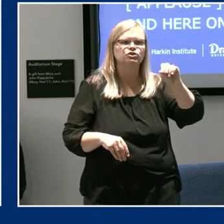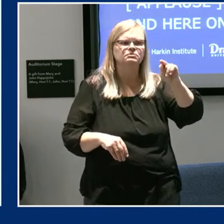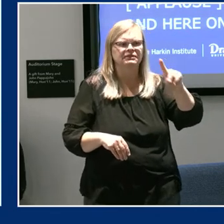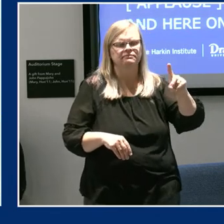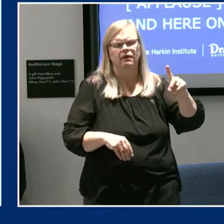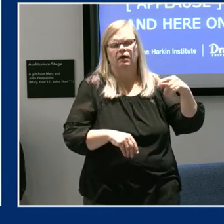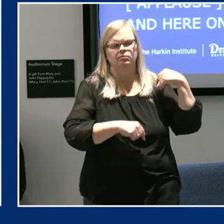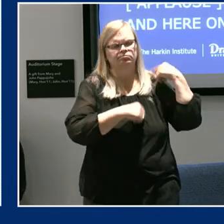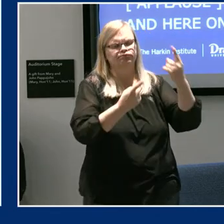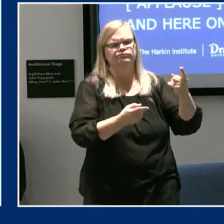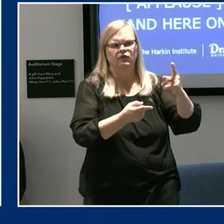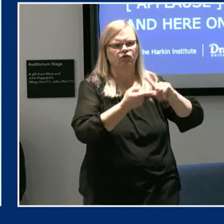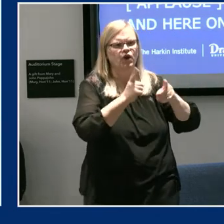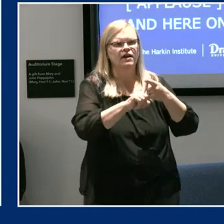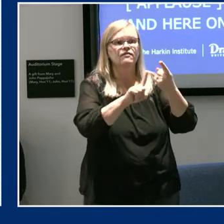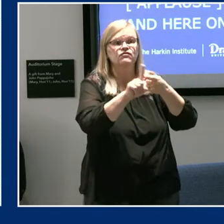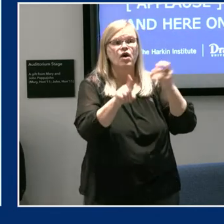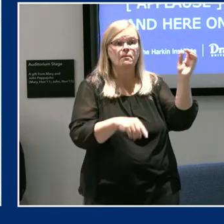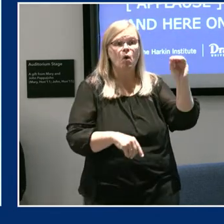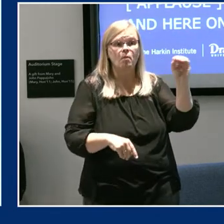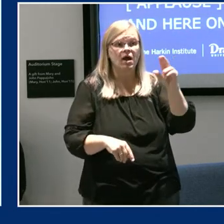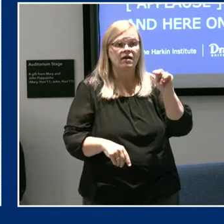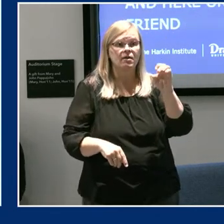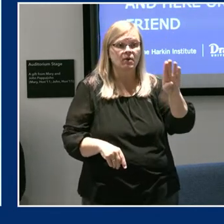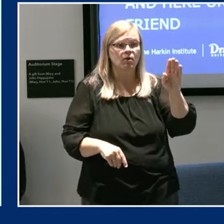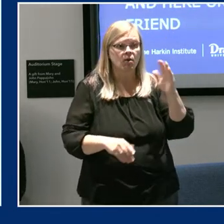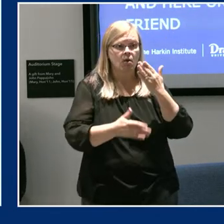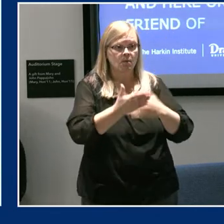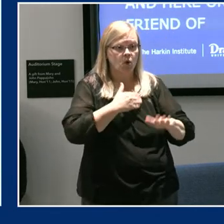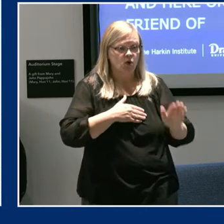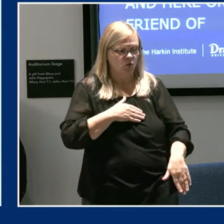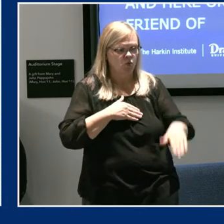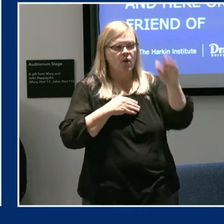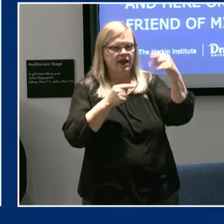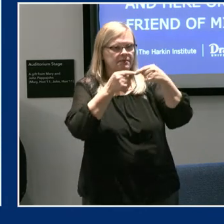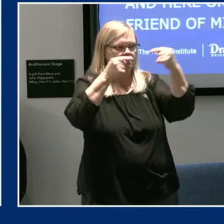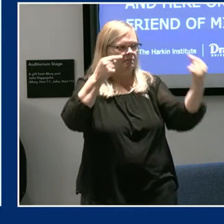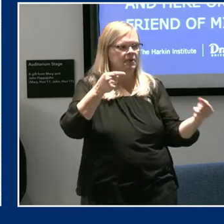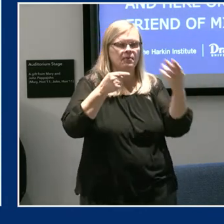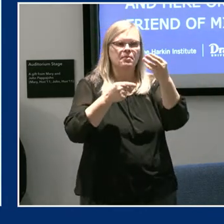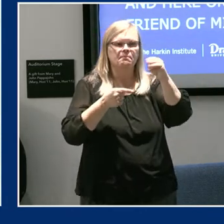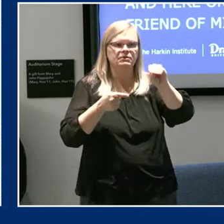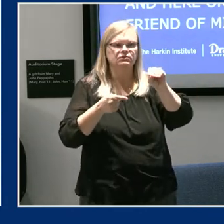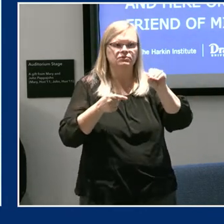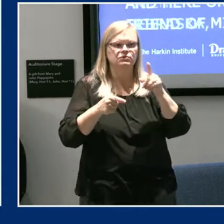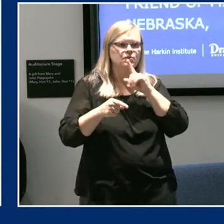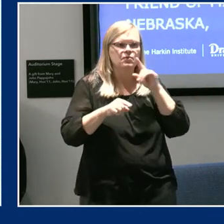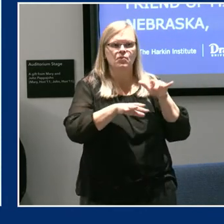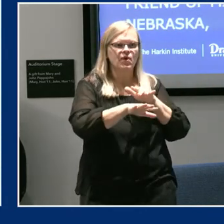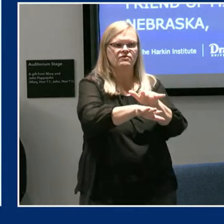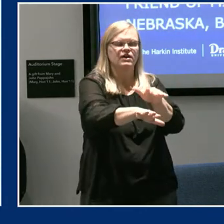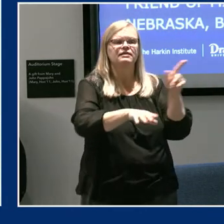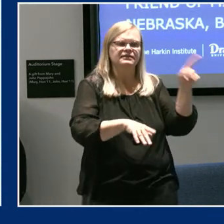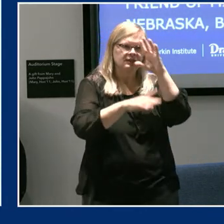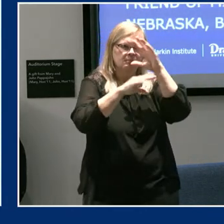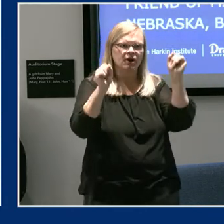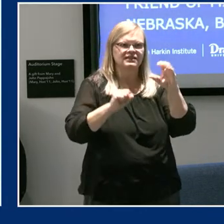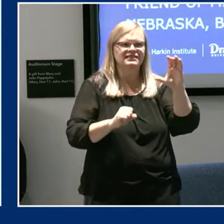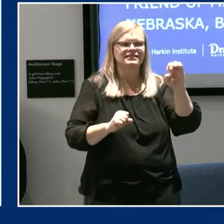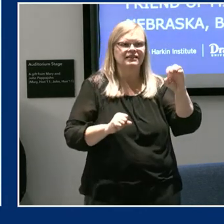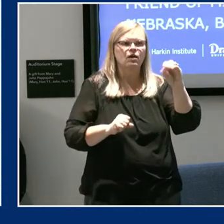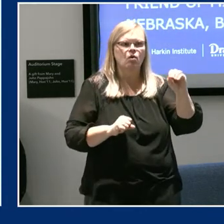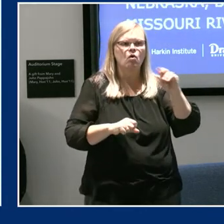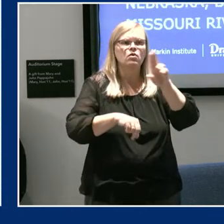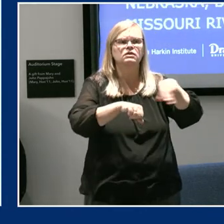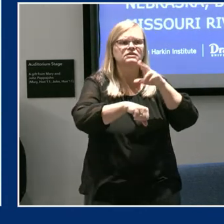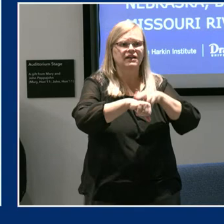friend of mine. He originally comes from Omaha, Nebraska, born and raised right across the Missouri River. He is the president and CEO of